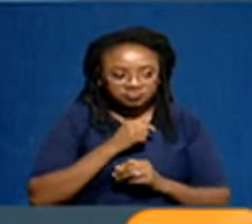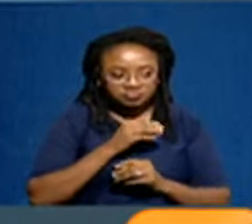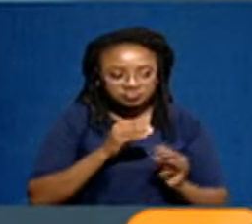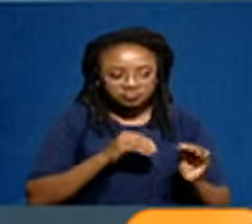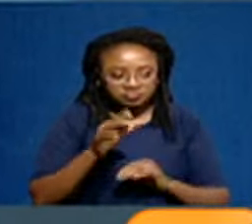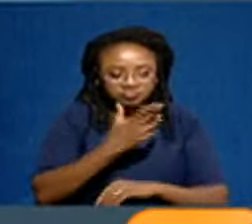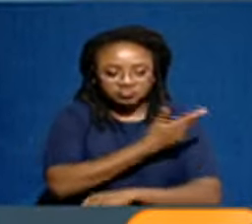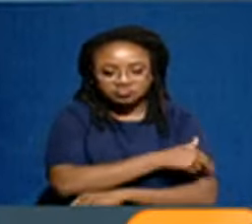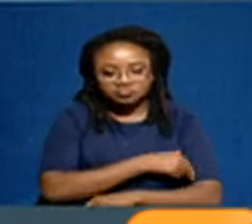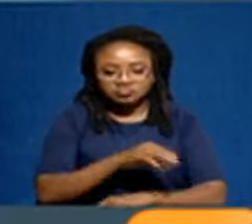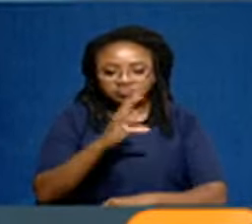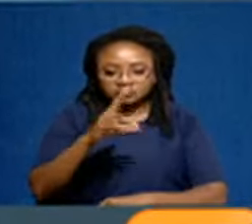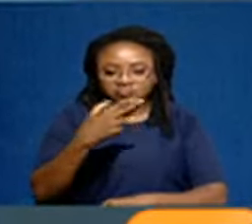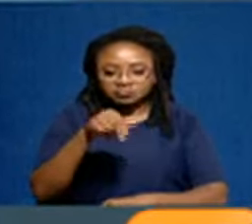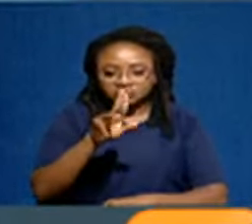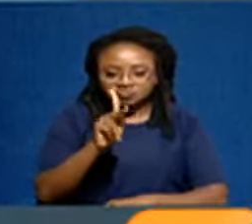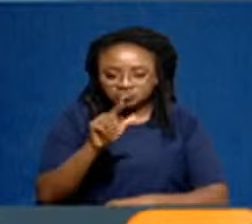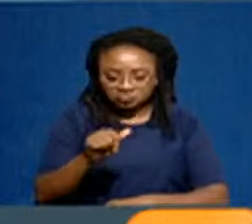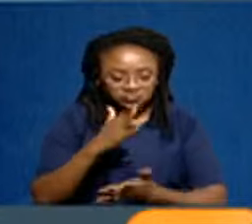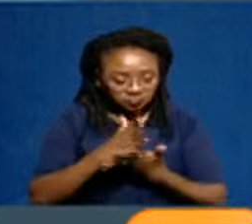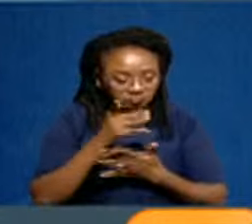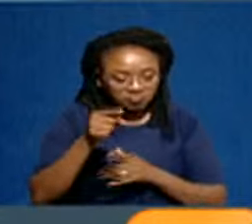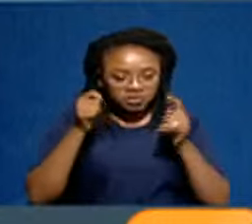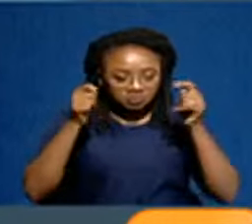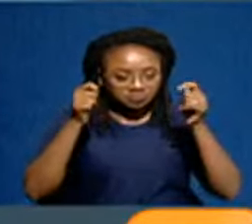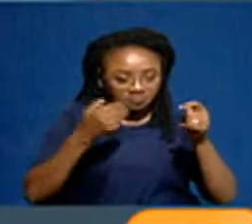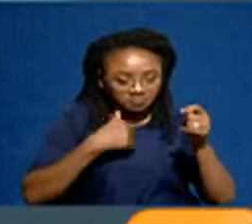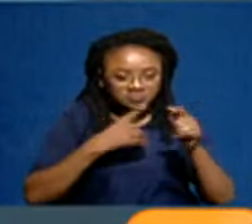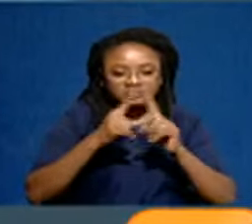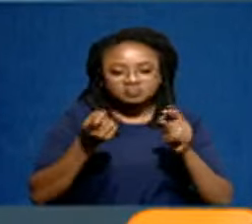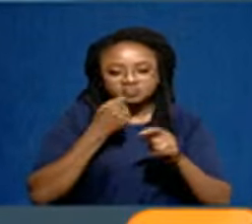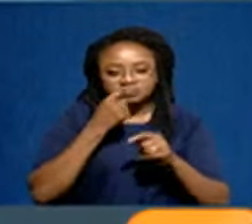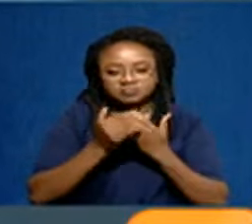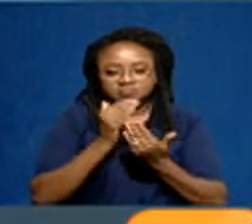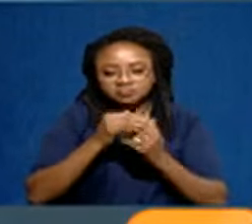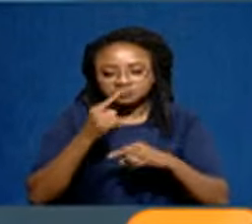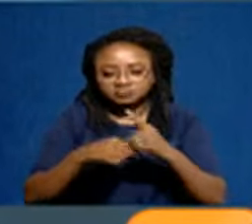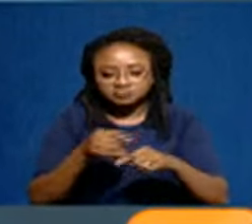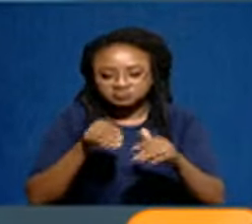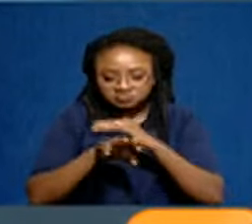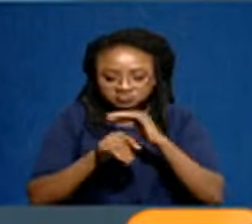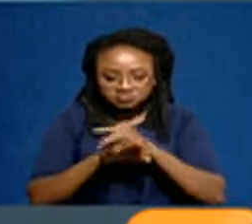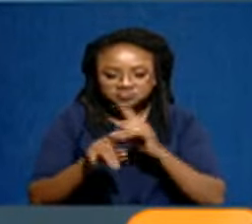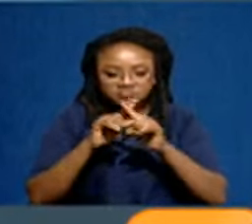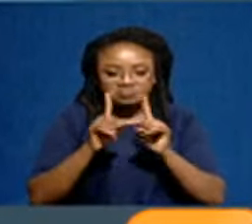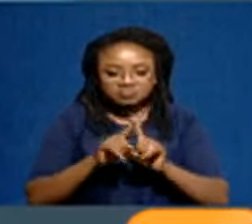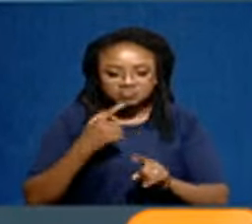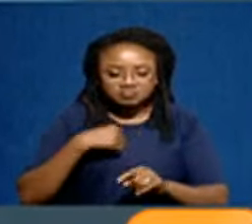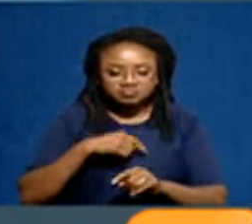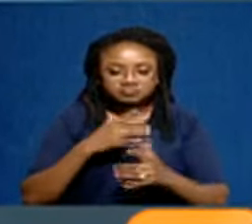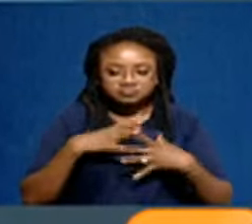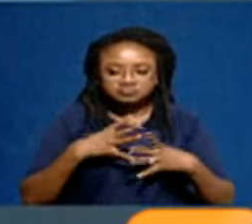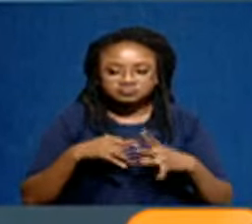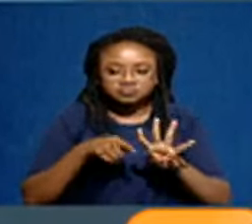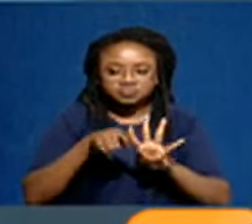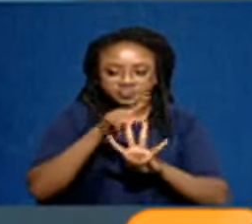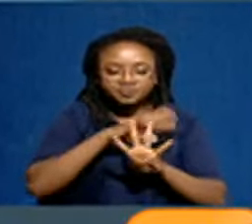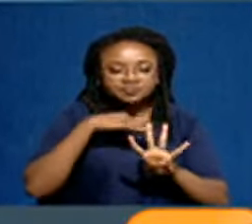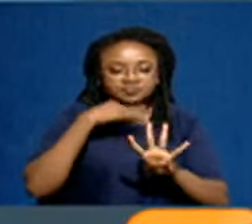Chuka, and despite the strike, they have been treated. Most of them have been discharged. Unfortunately, we lost 4 lives, and the critical